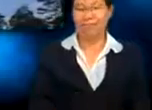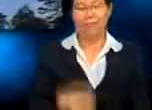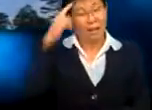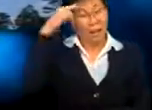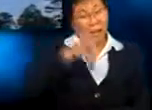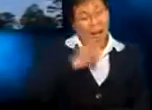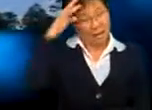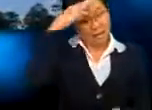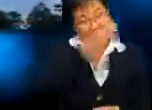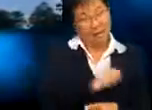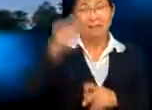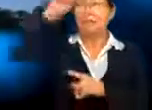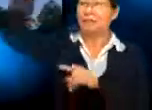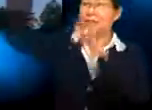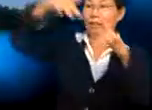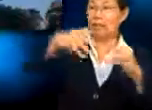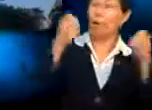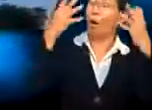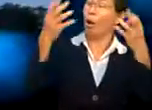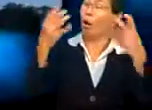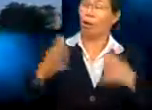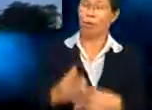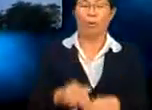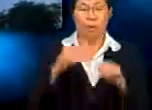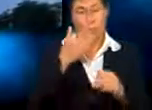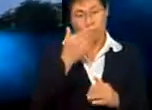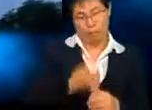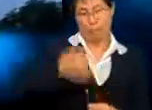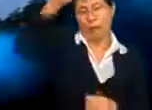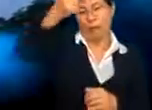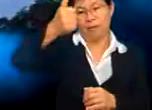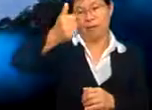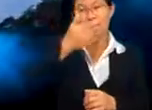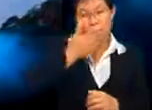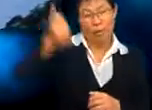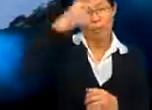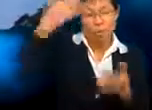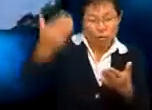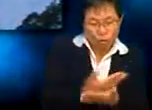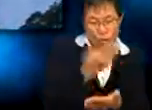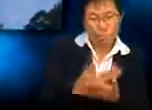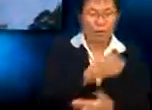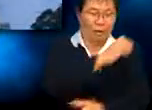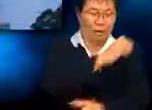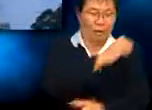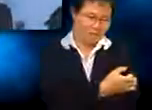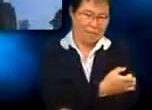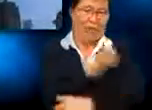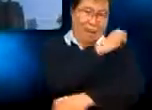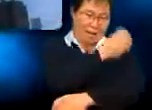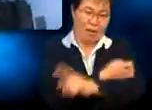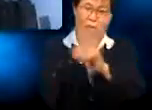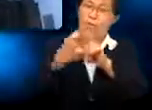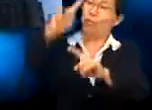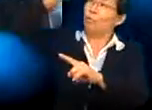I guess since sunshine is plentiful, it would be the best candidate for renewable energy. The